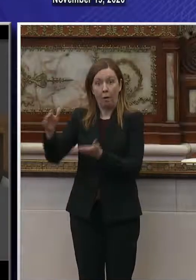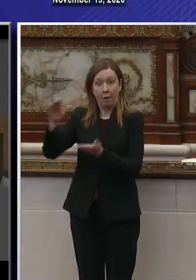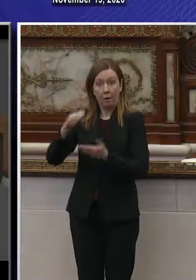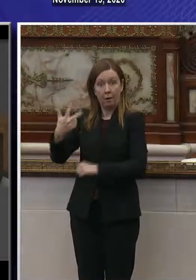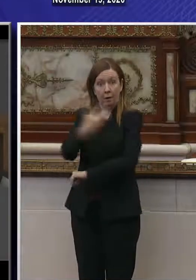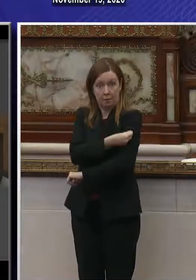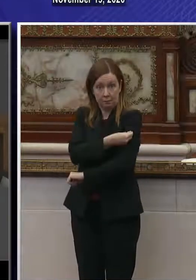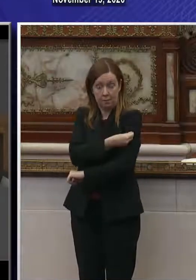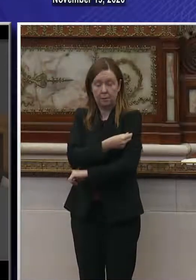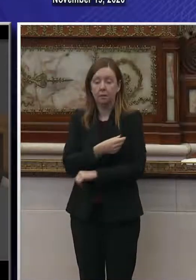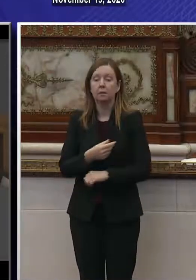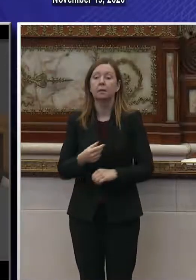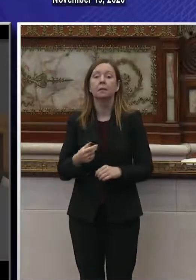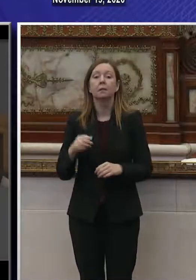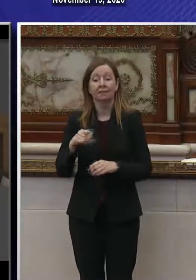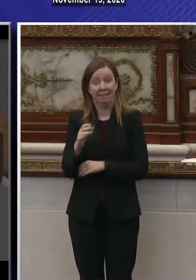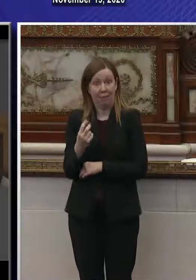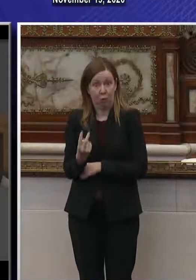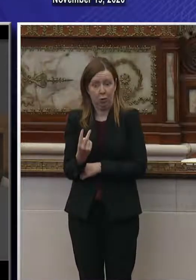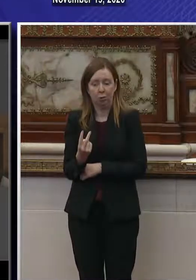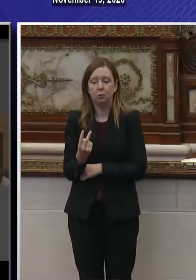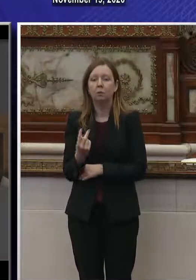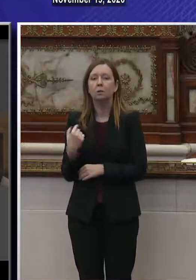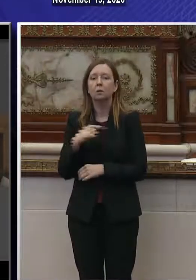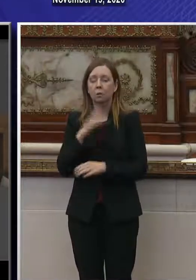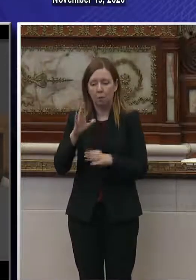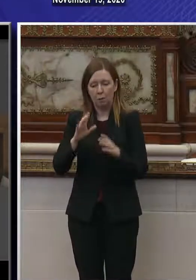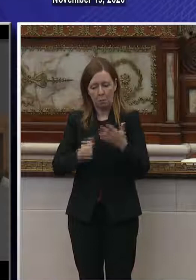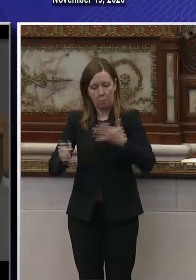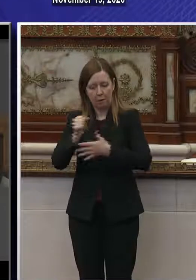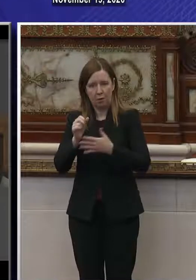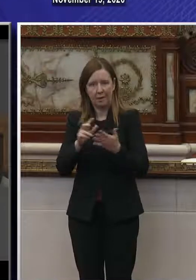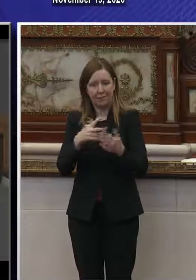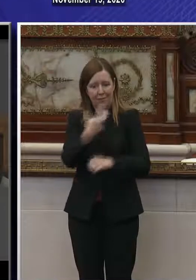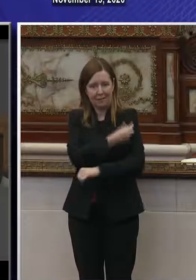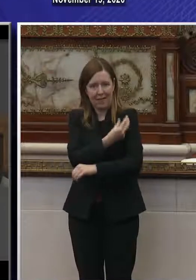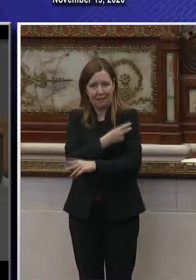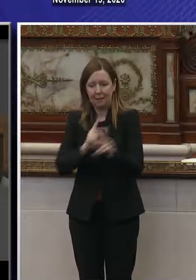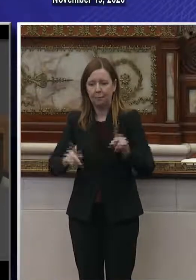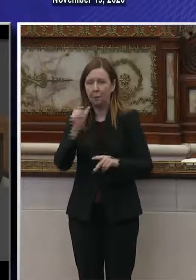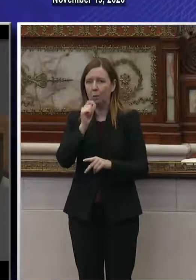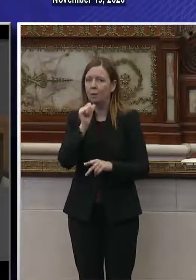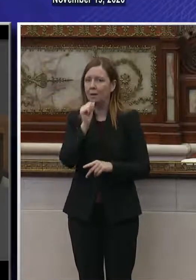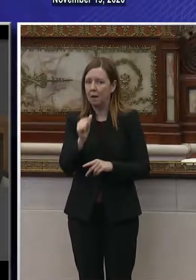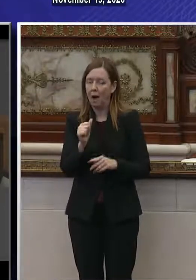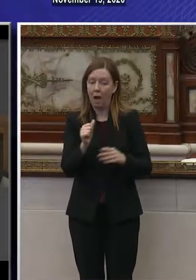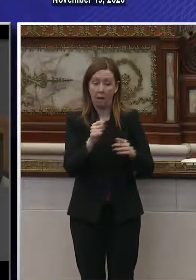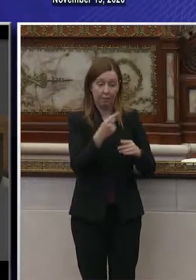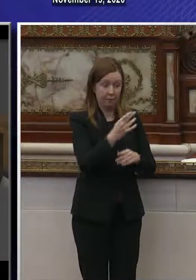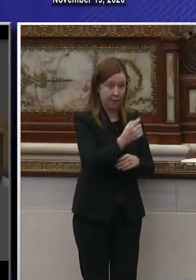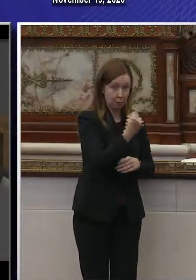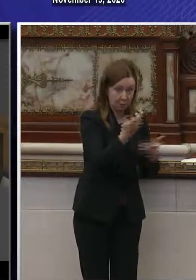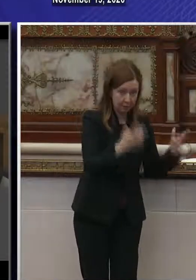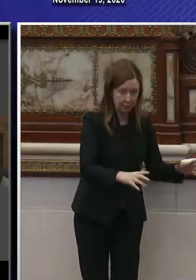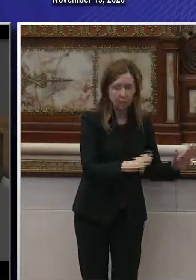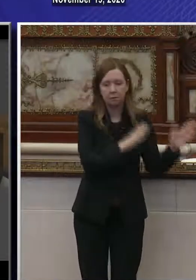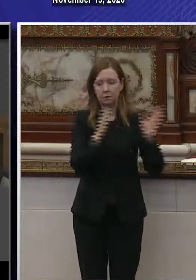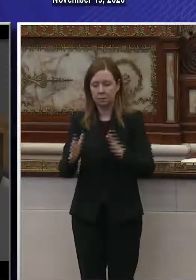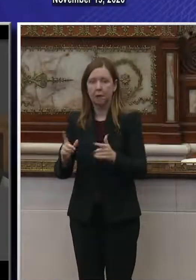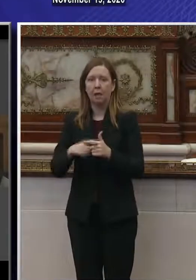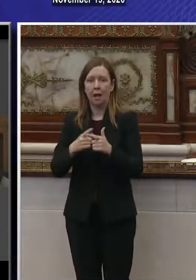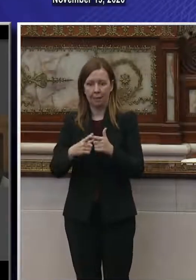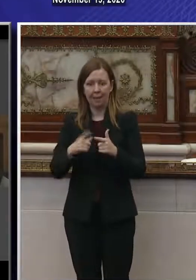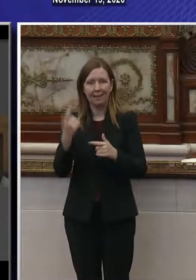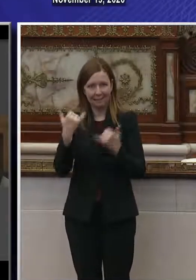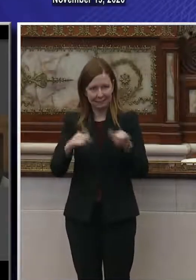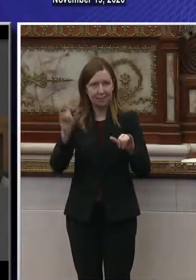2, the health department will prioritize vaccinating those persons who were not reached in the first phase and were